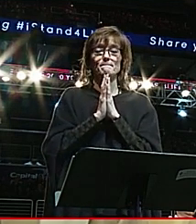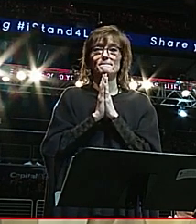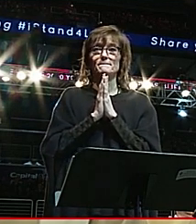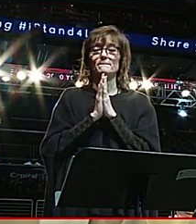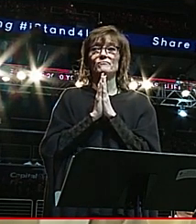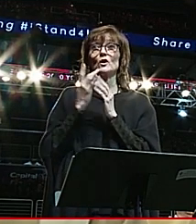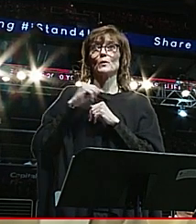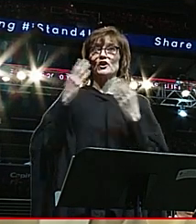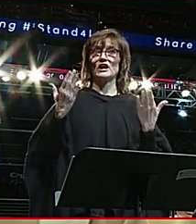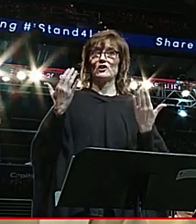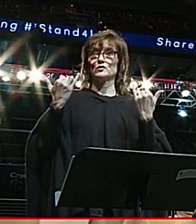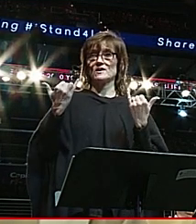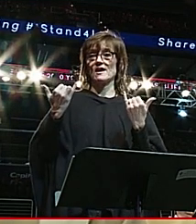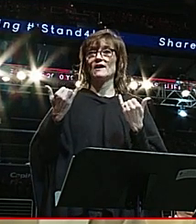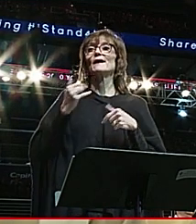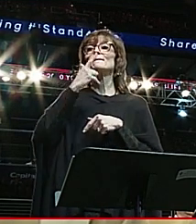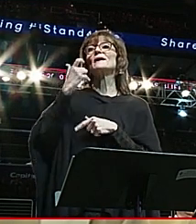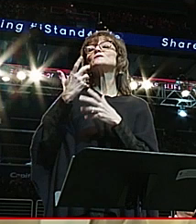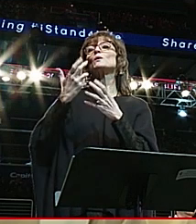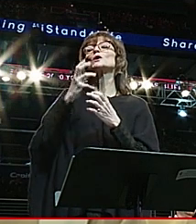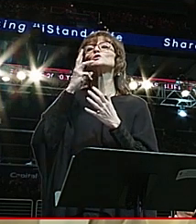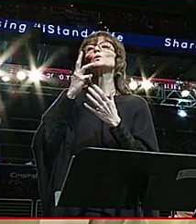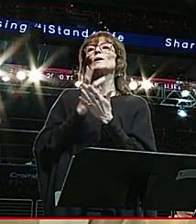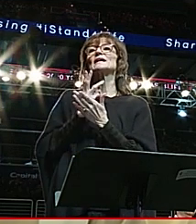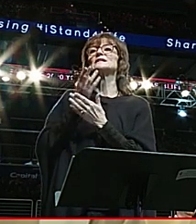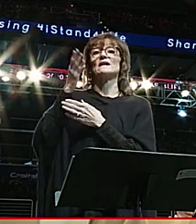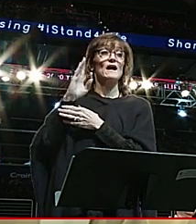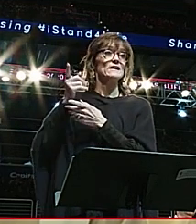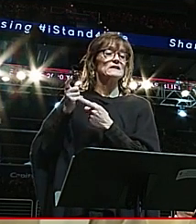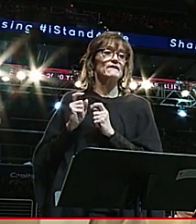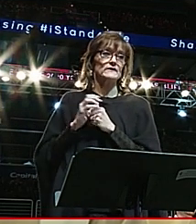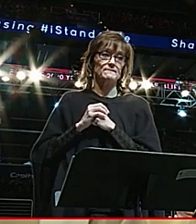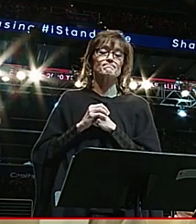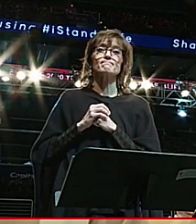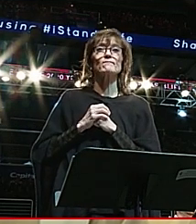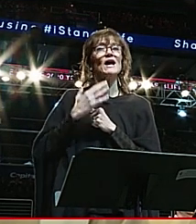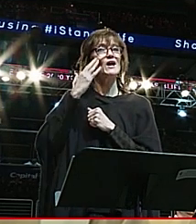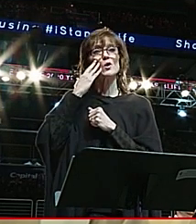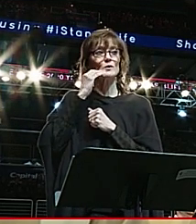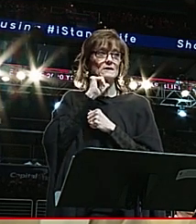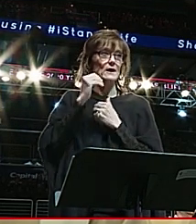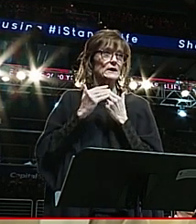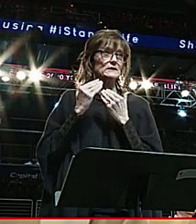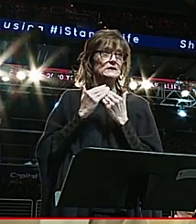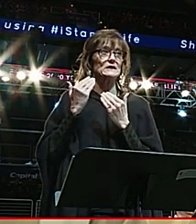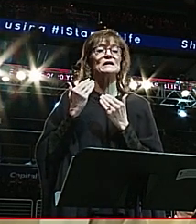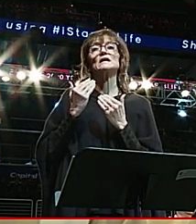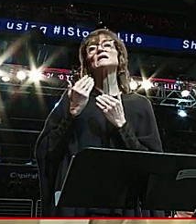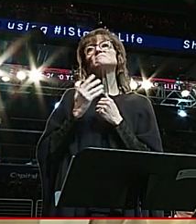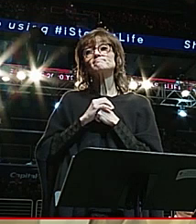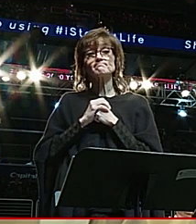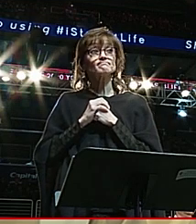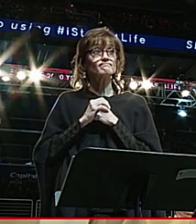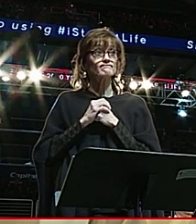And we are here today because we want to be witness of this gift. And I know it's not easy. To be pro-life